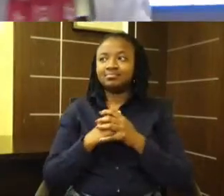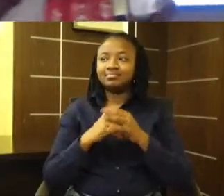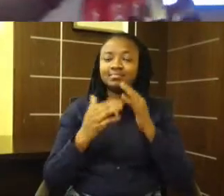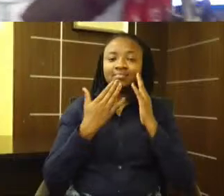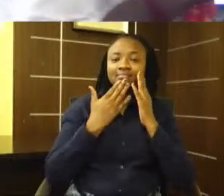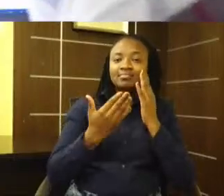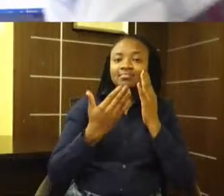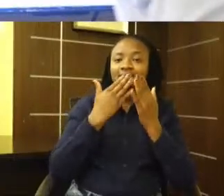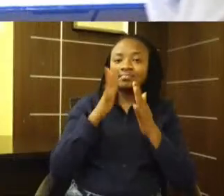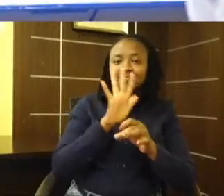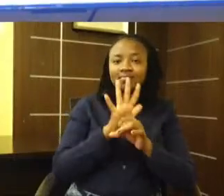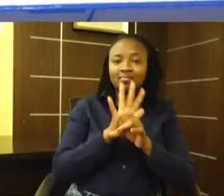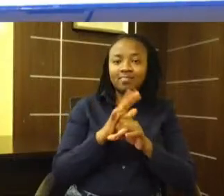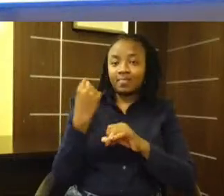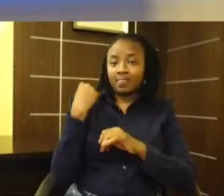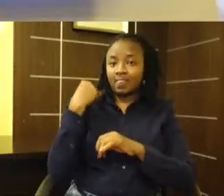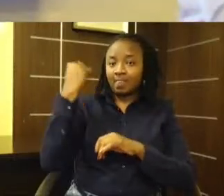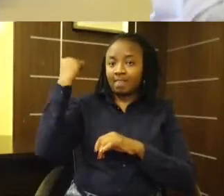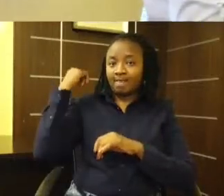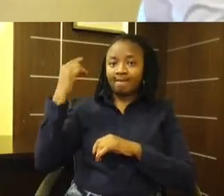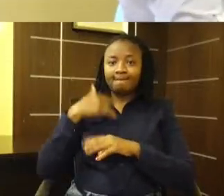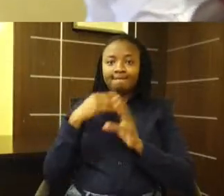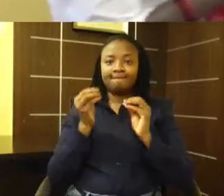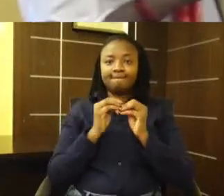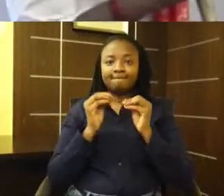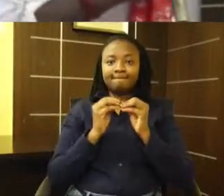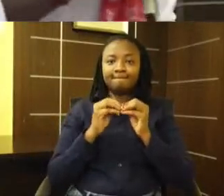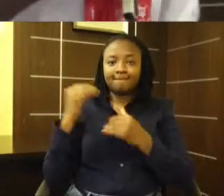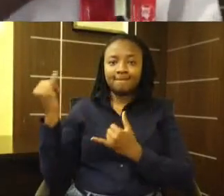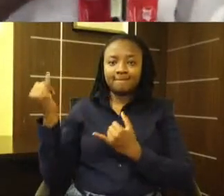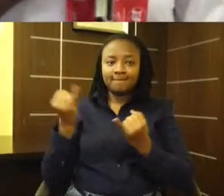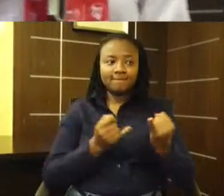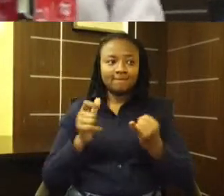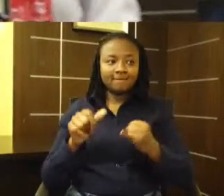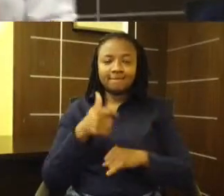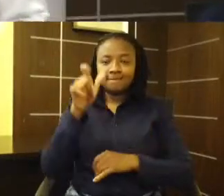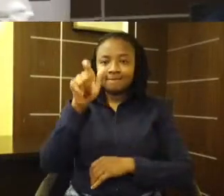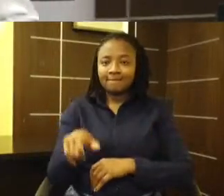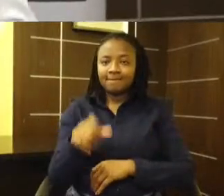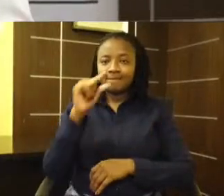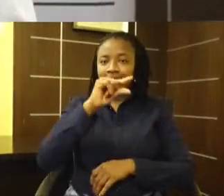had a meeting and we invited somebody, a Gen Z.